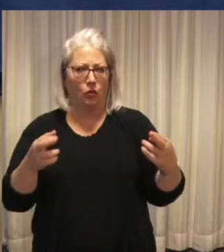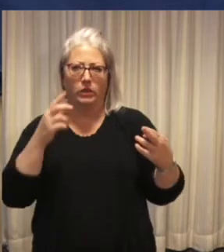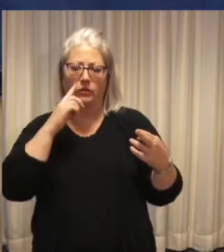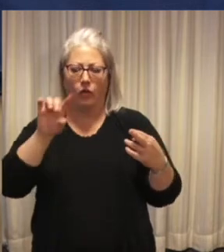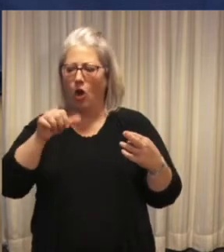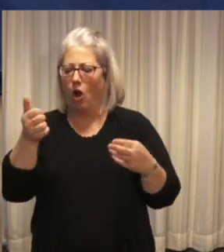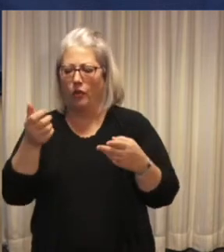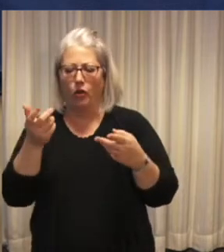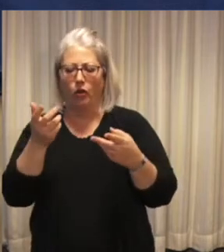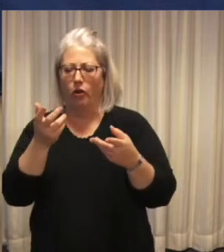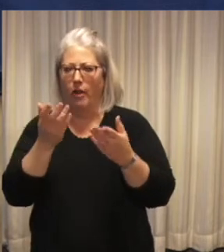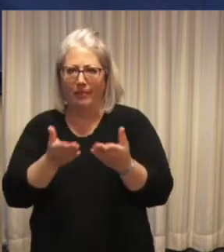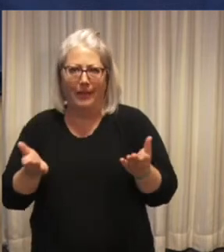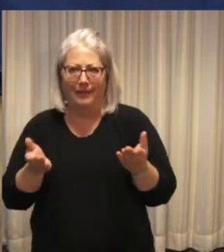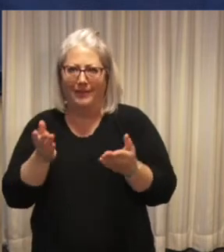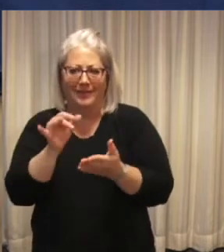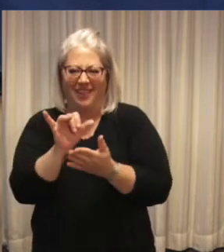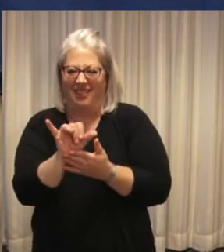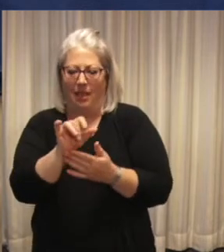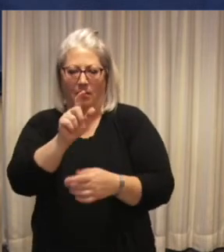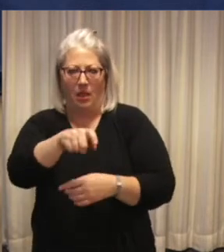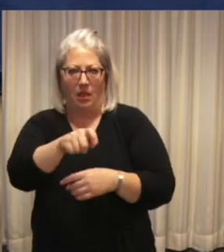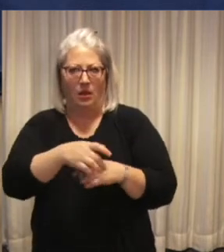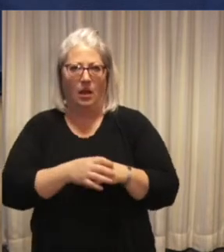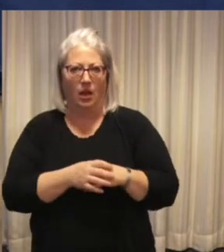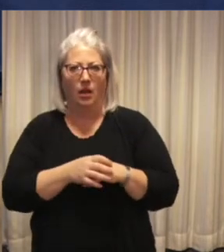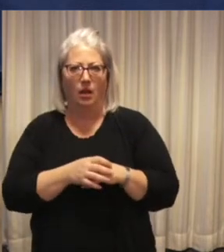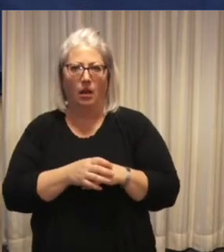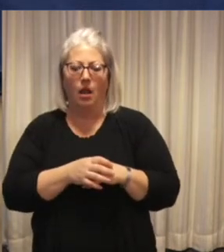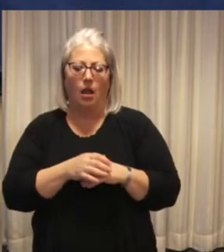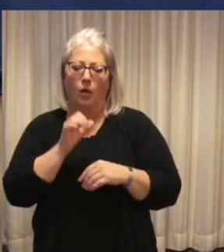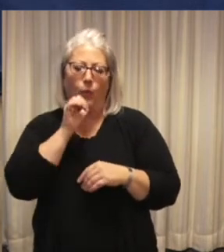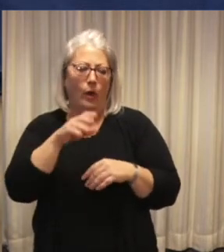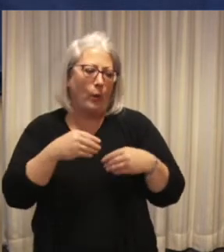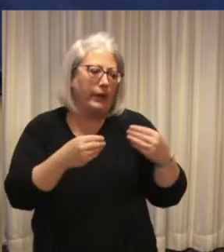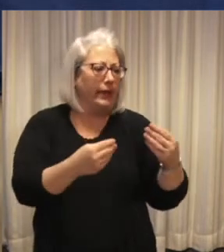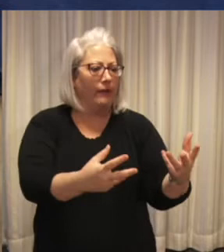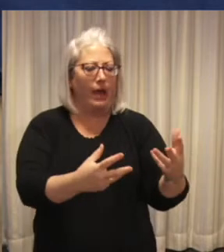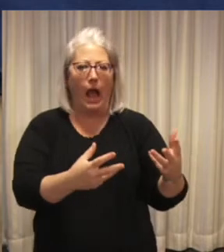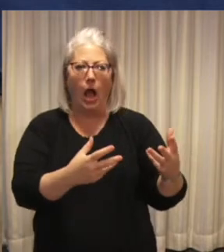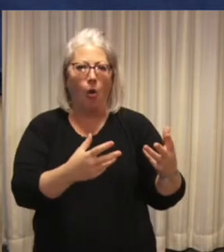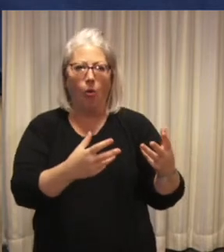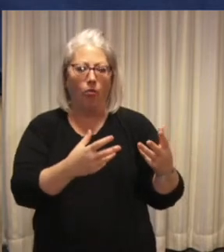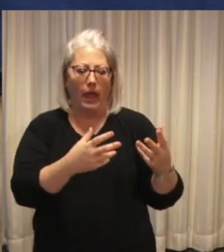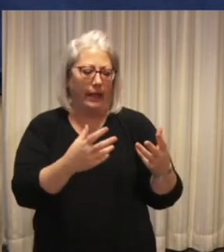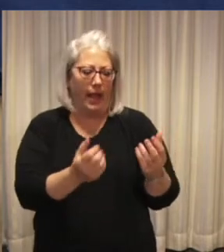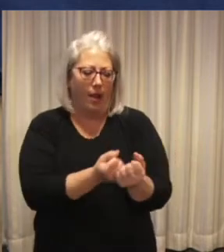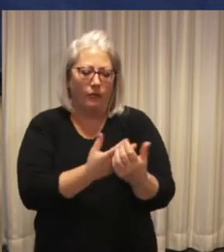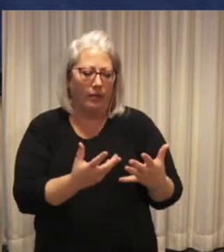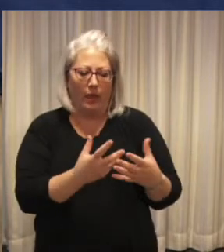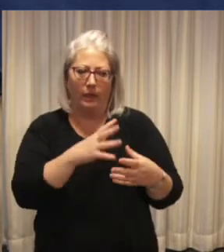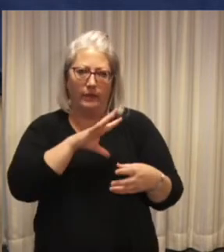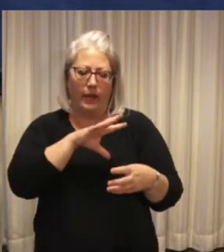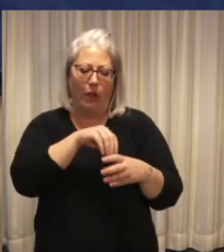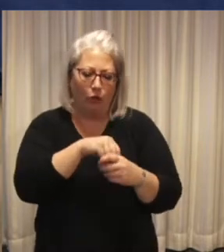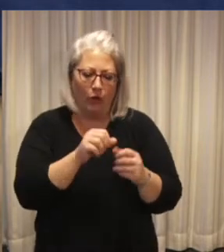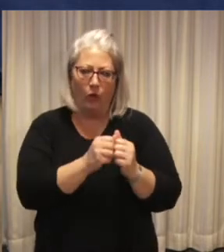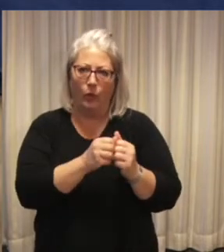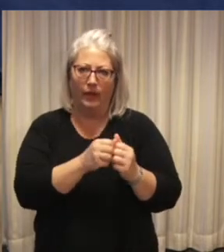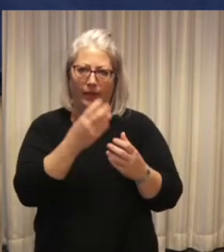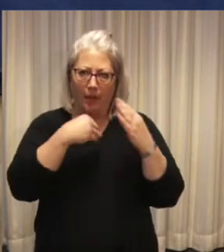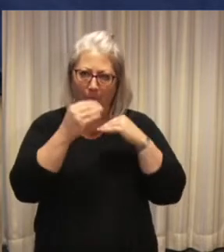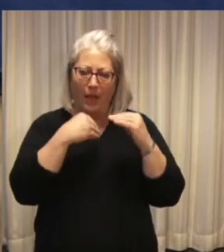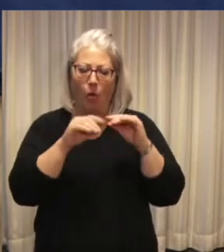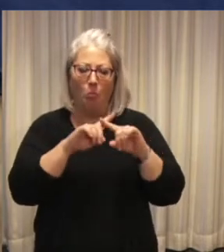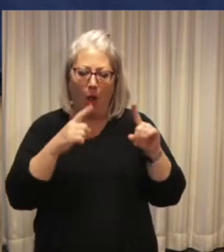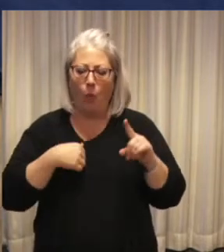need, People's Place and those places that are doing those kind of things. We don't give out the makings of a meal. Right. You know, we have the capacity to give out the